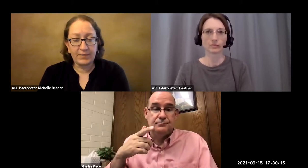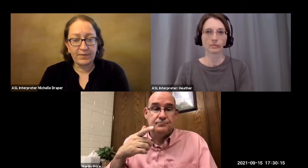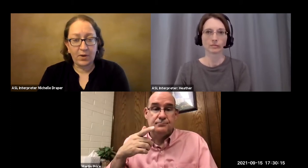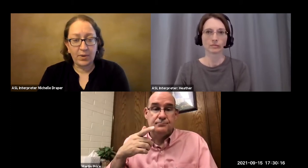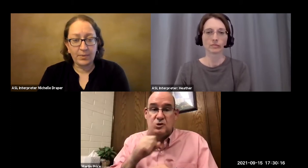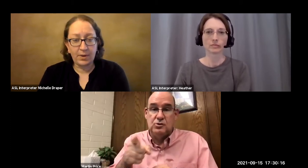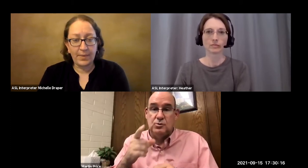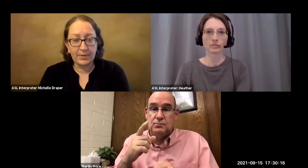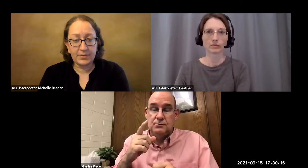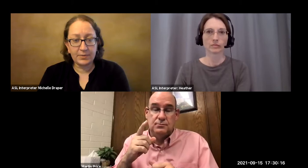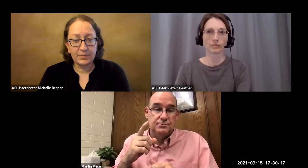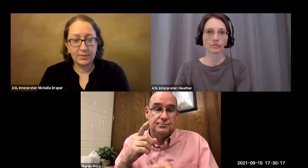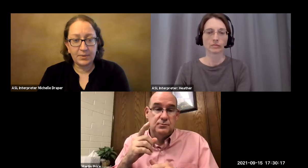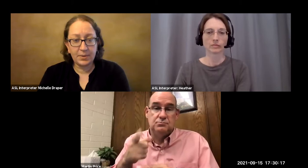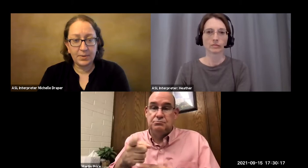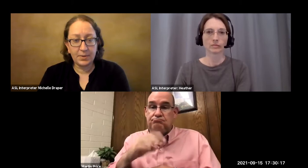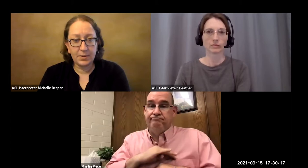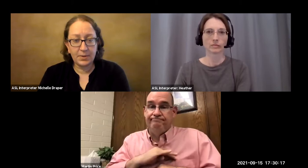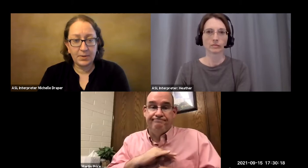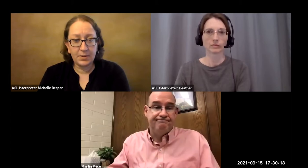John, did you have a follow-up comment?